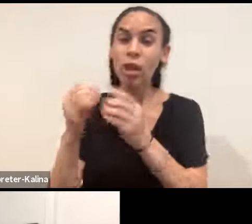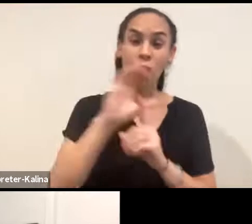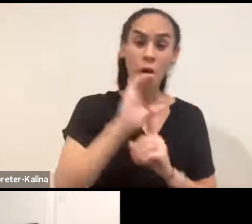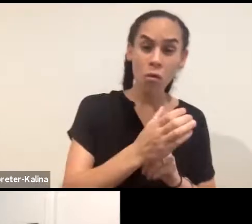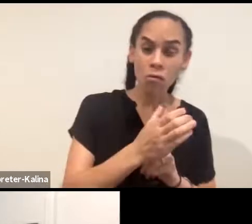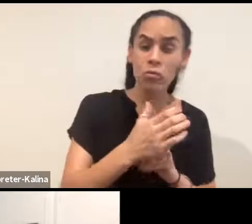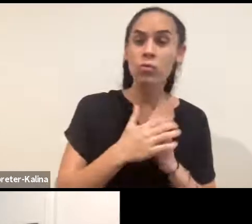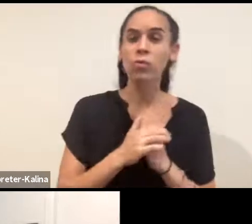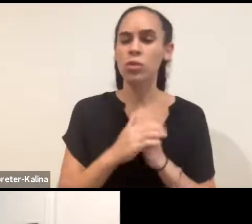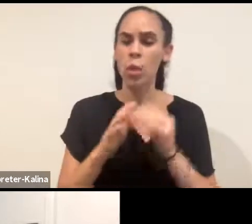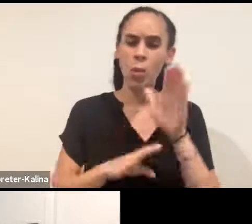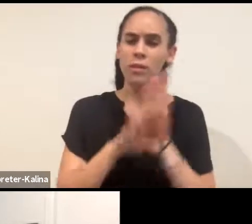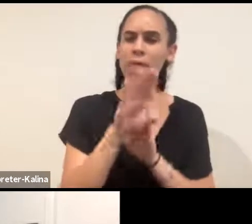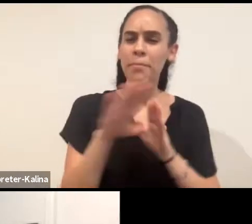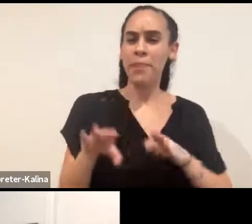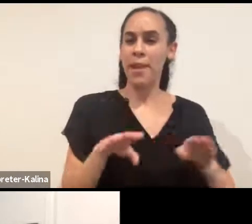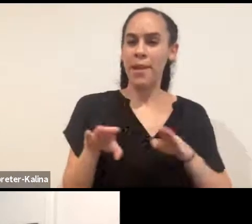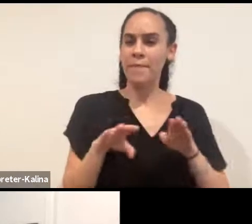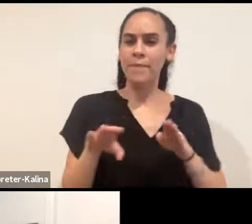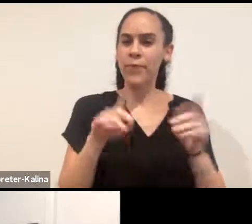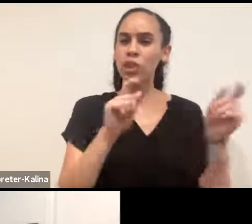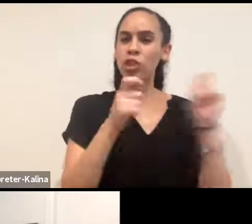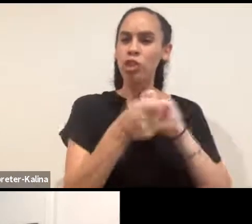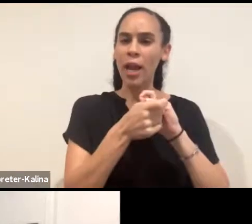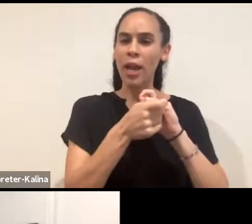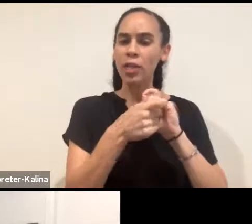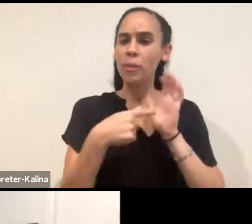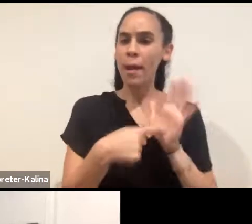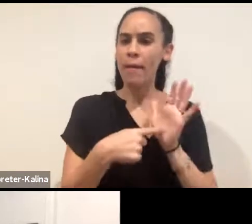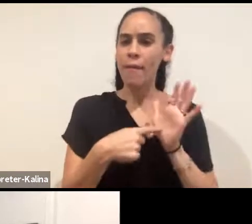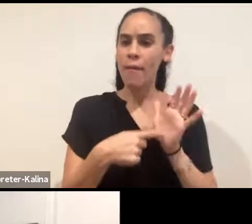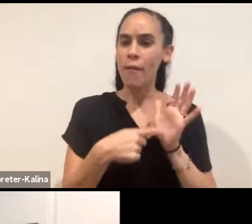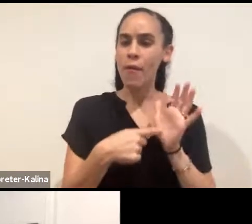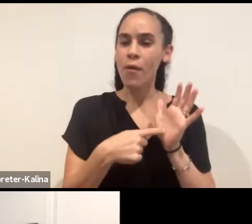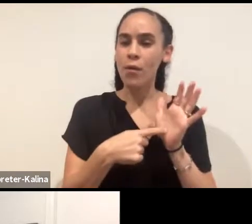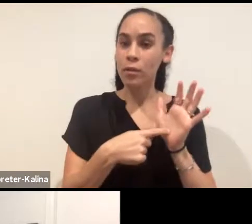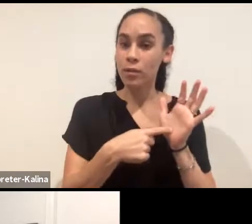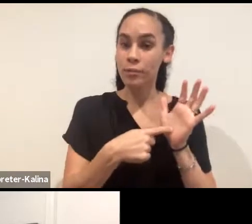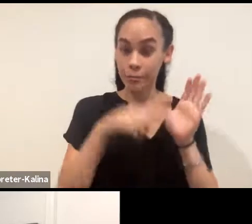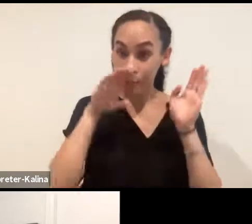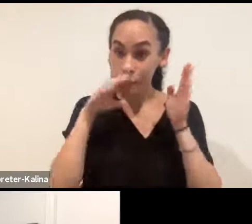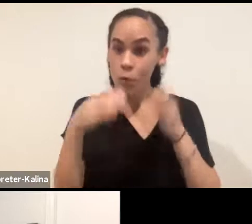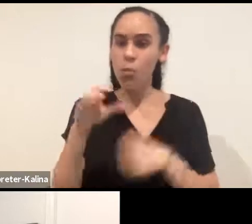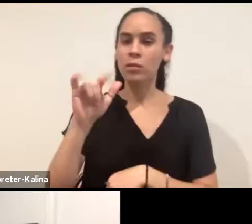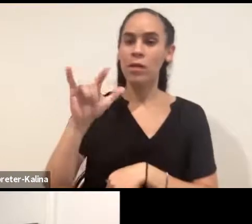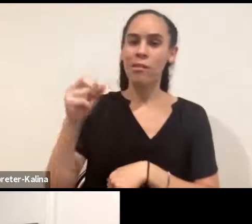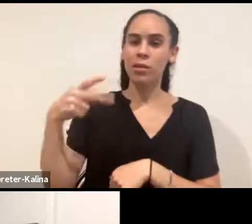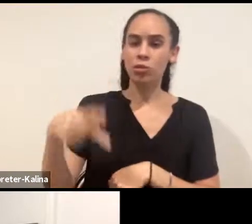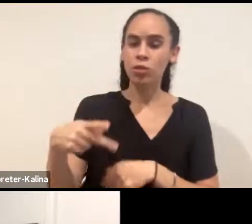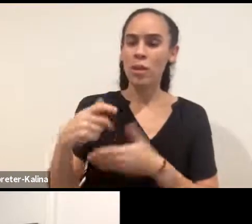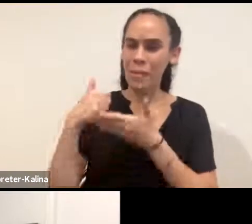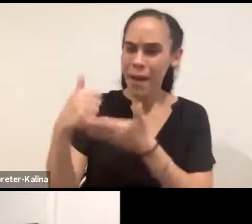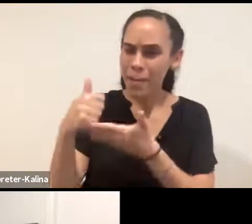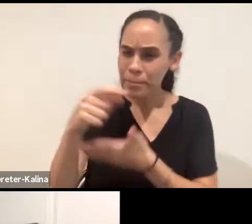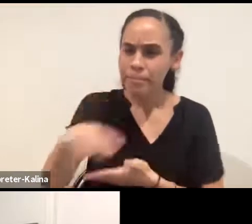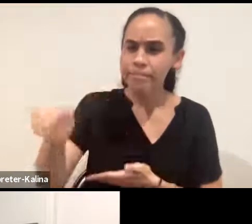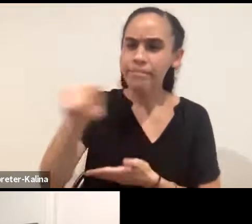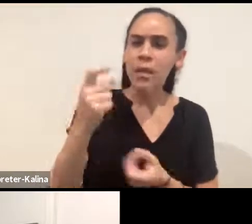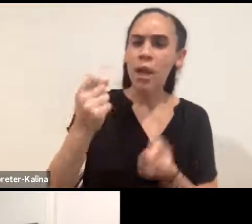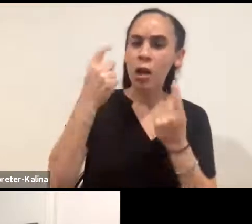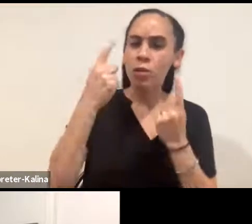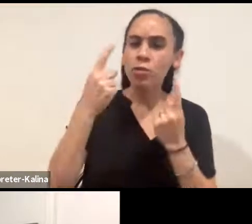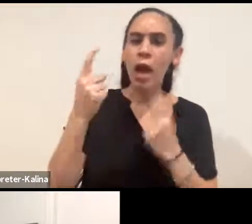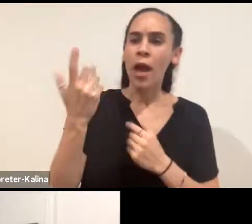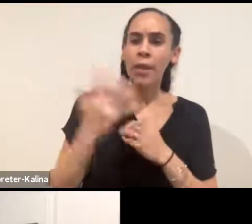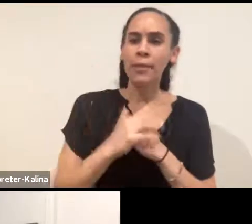developed a behavioral change model that around allyship to really kind of help people understand, where people